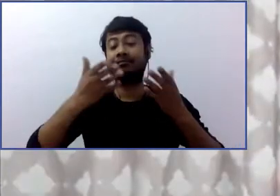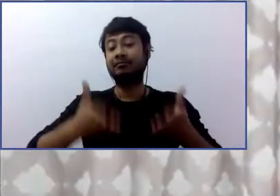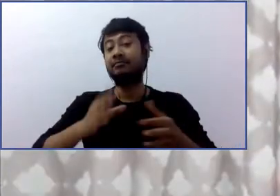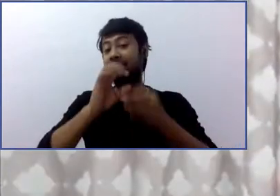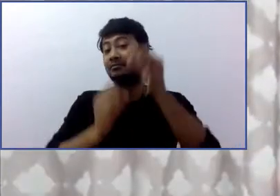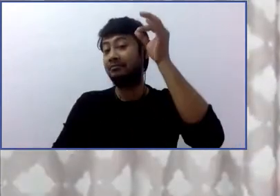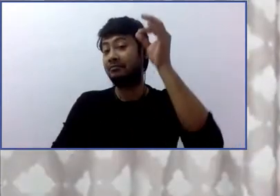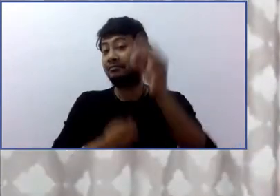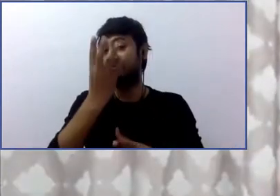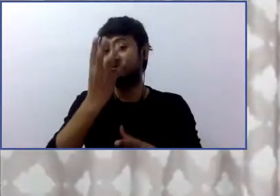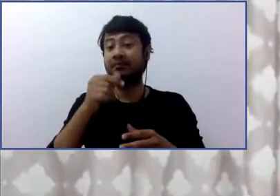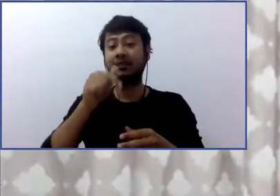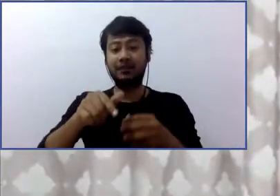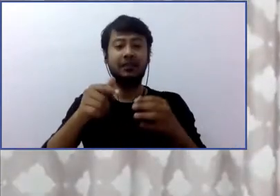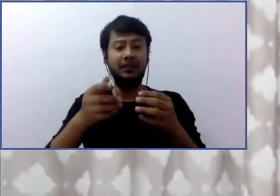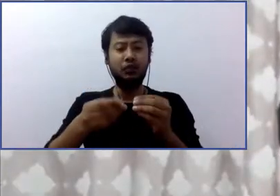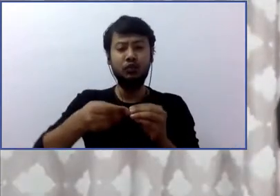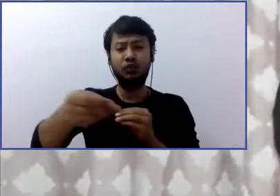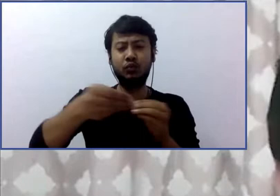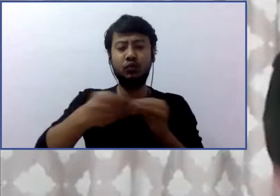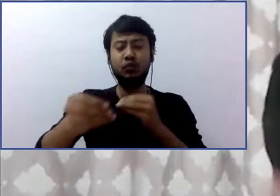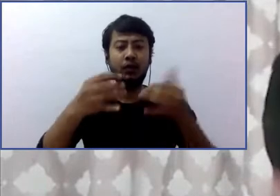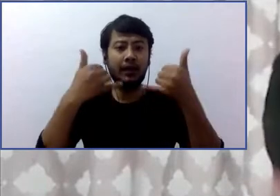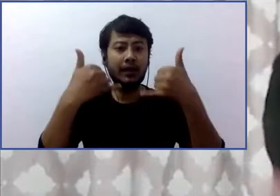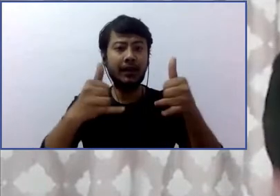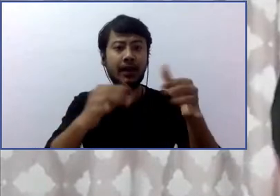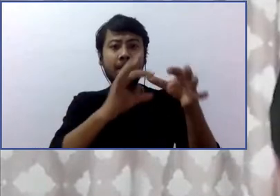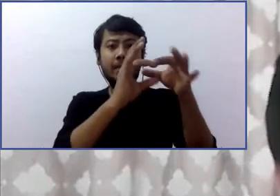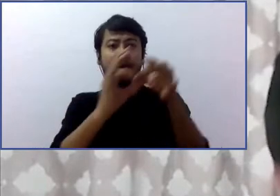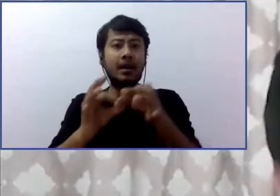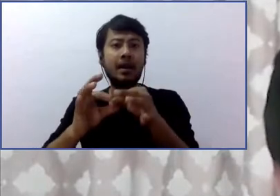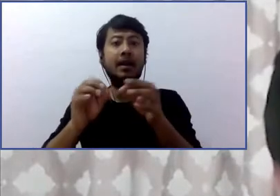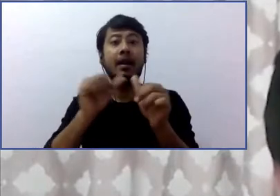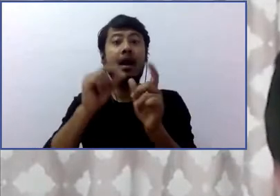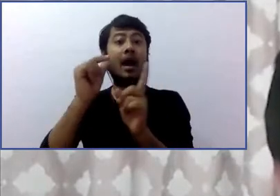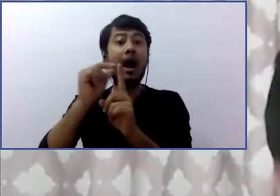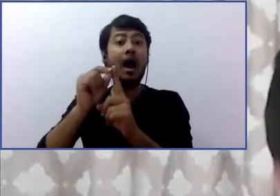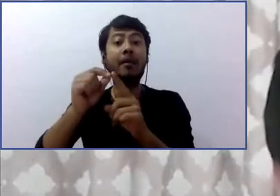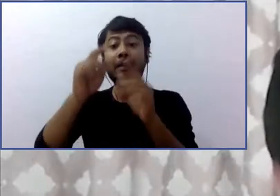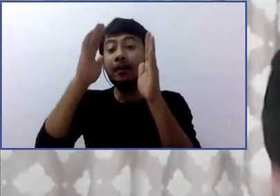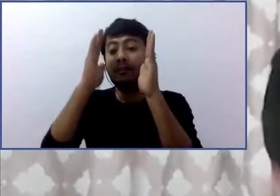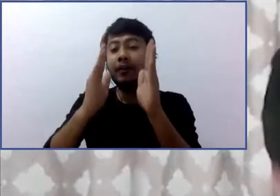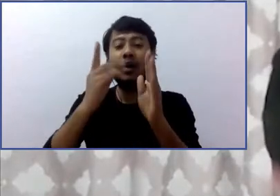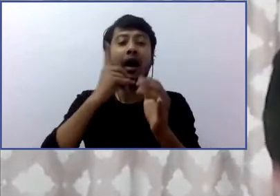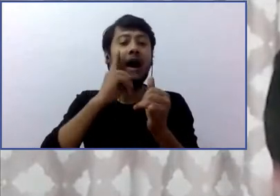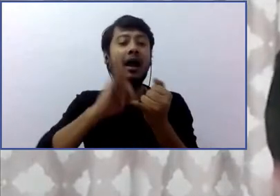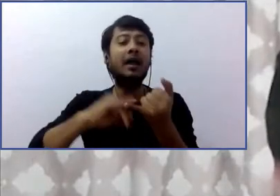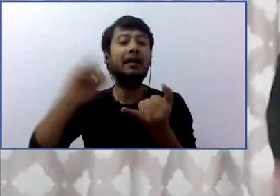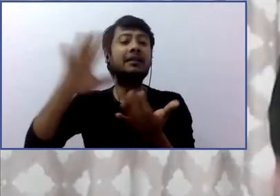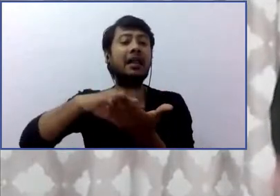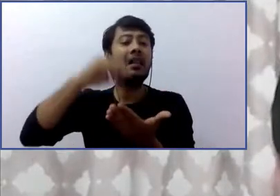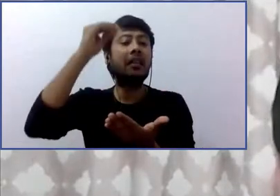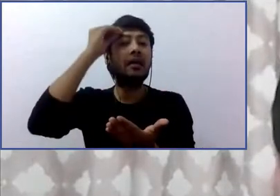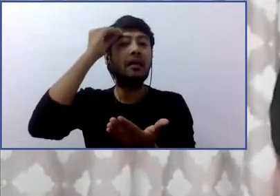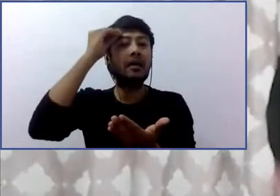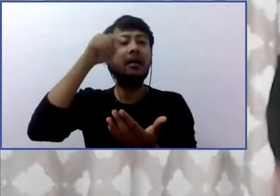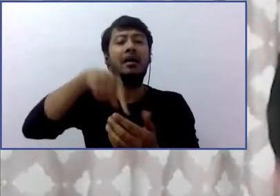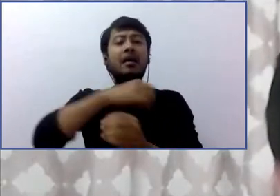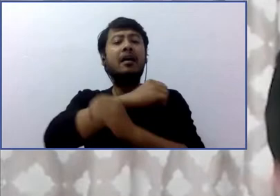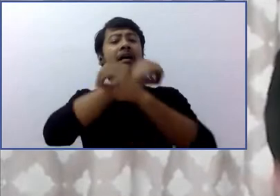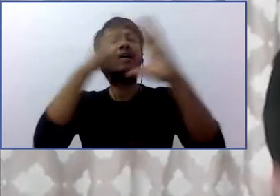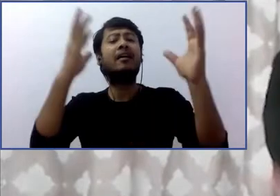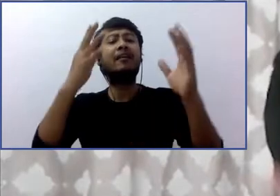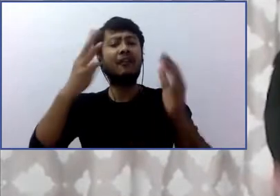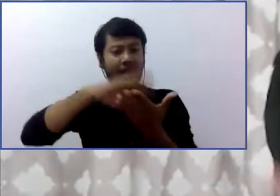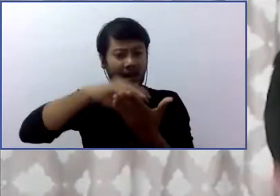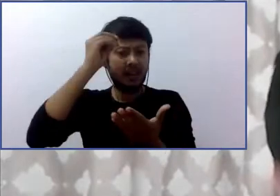building a gamified language learning platform to learn the Indian Sign Language. Our vision is to use Learn ISL and to give people a simple